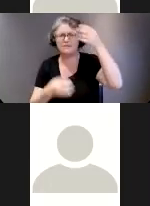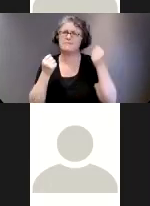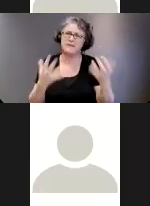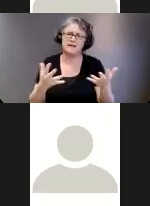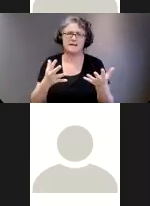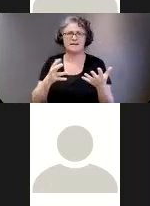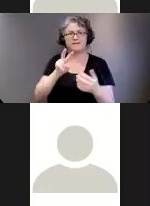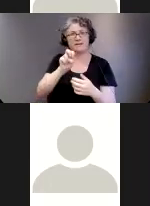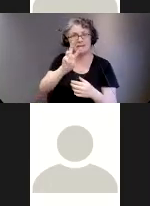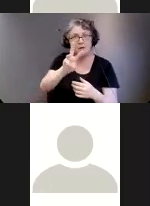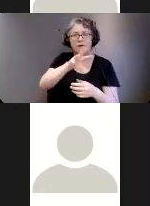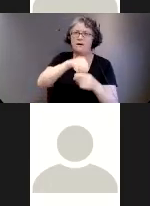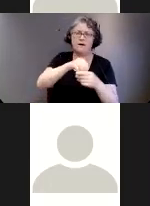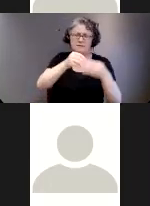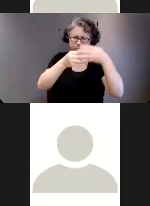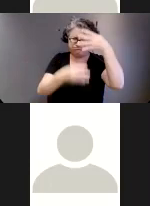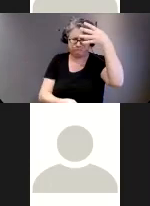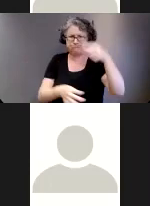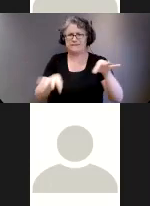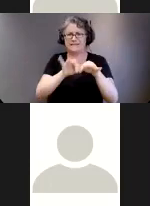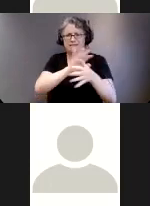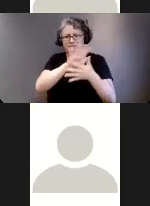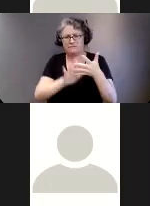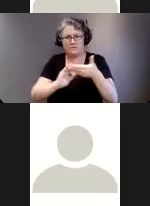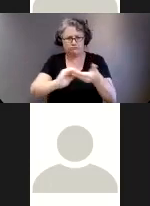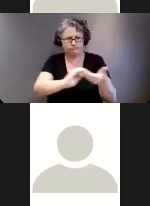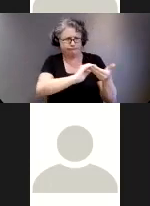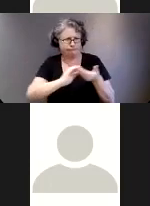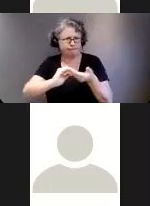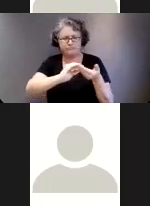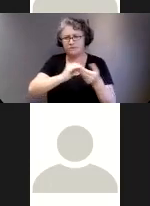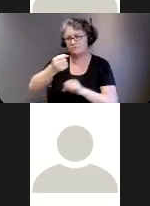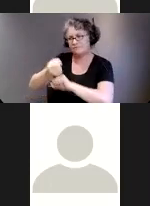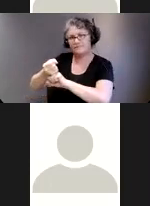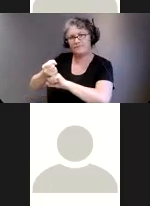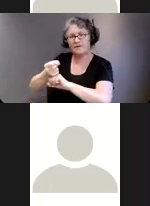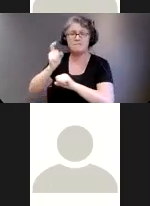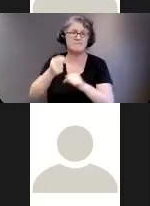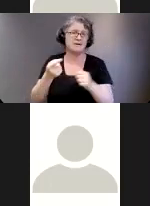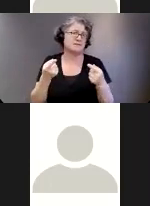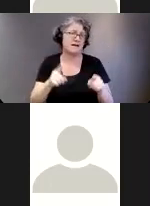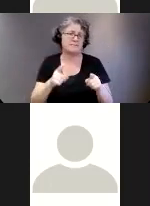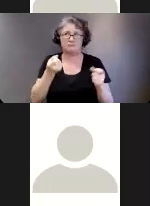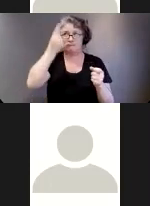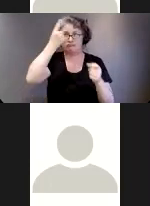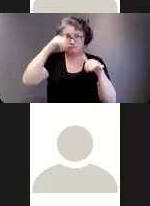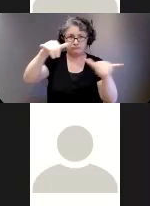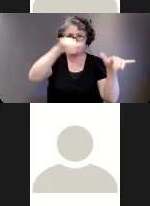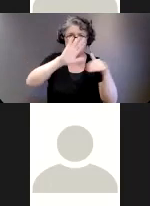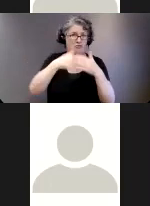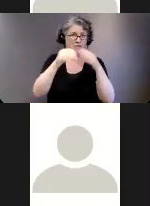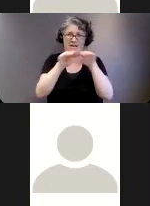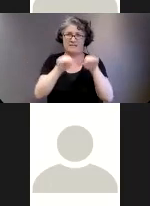really keystone collaborations, and it needs to occur at all levels. So